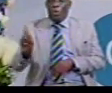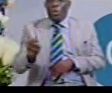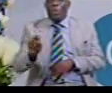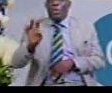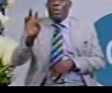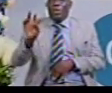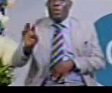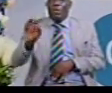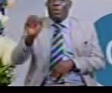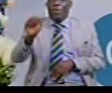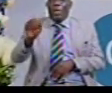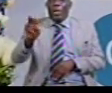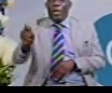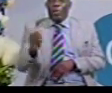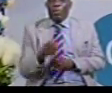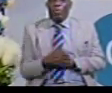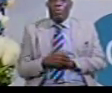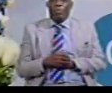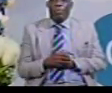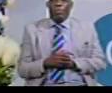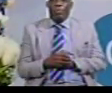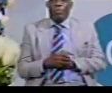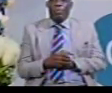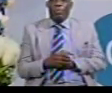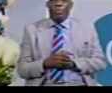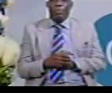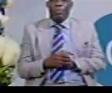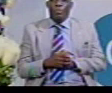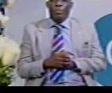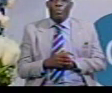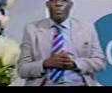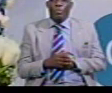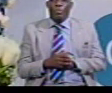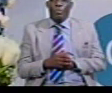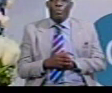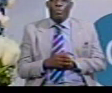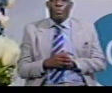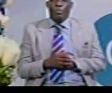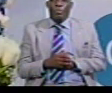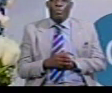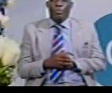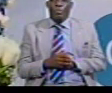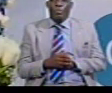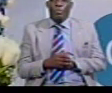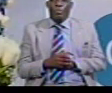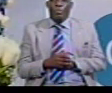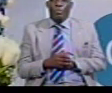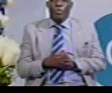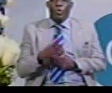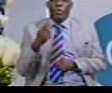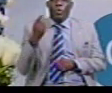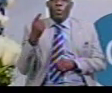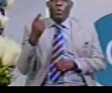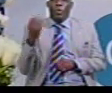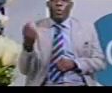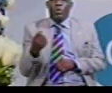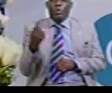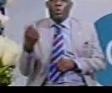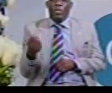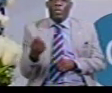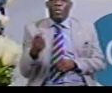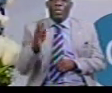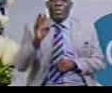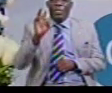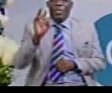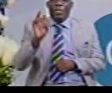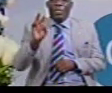Et également lundi 7 heures. And Tuesday, 7 a.m. Et également mardi 7 heures. Then we